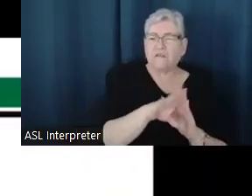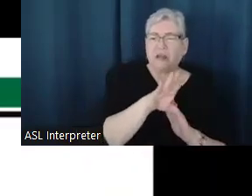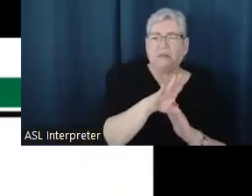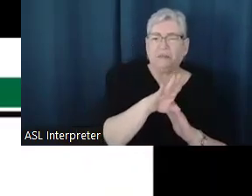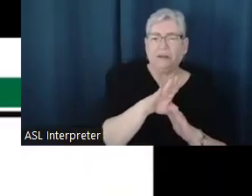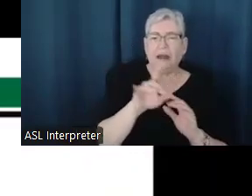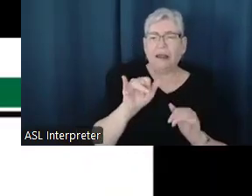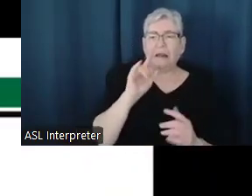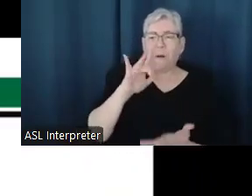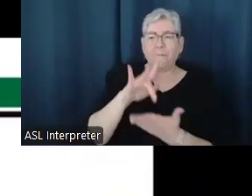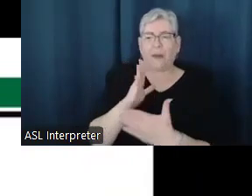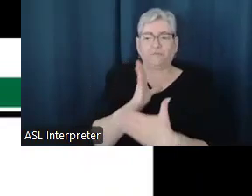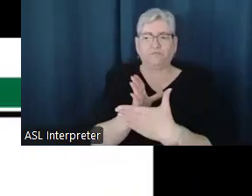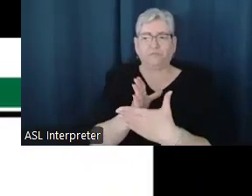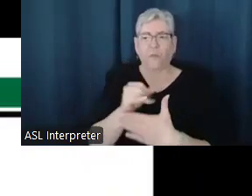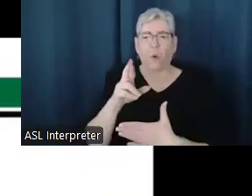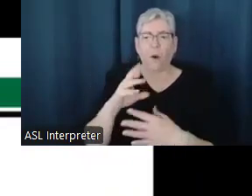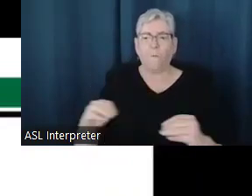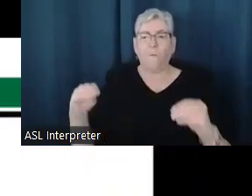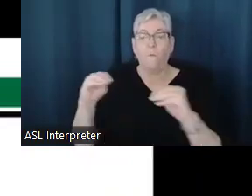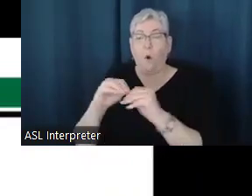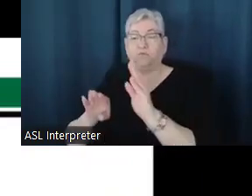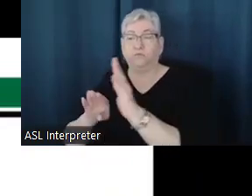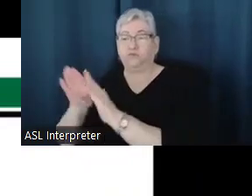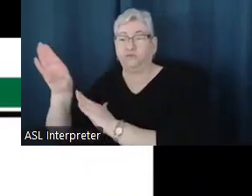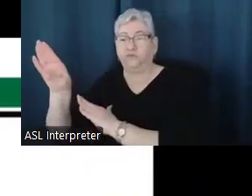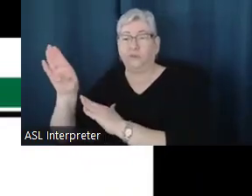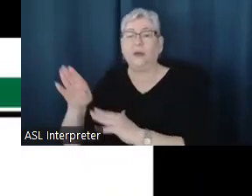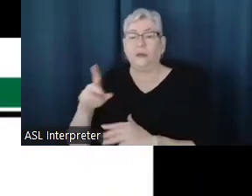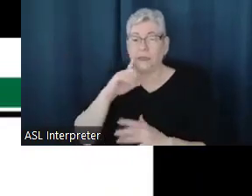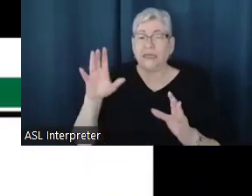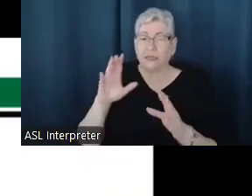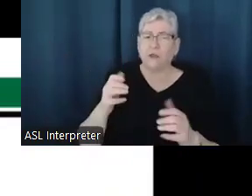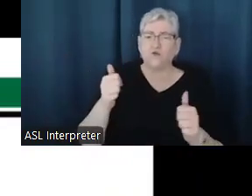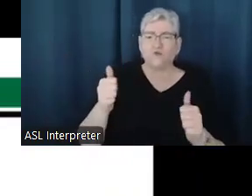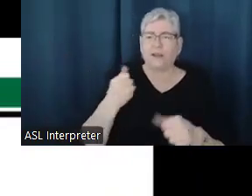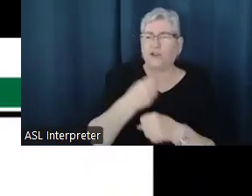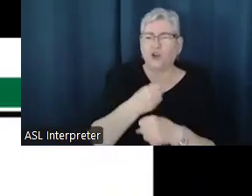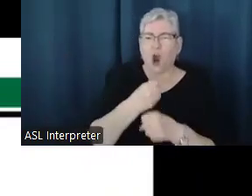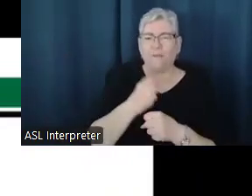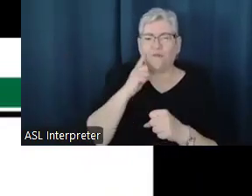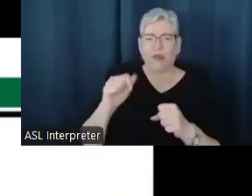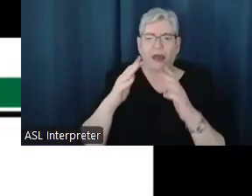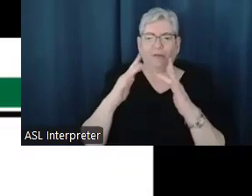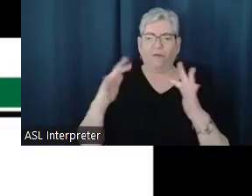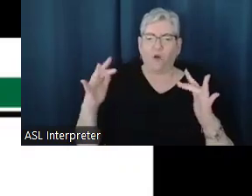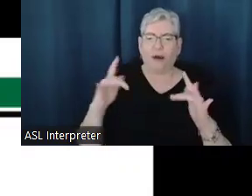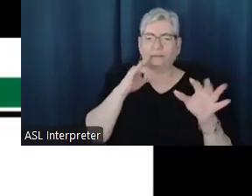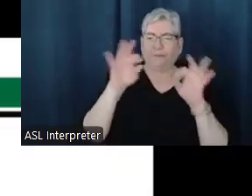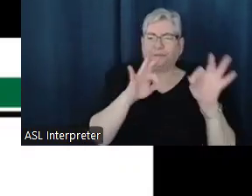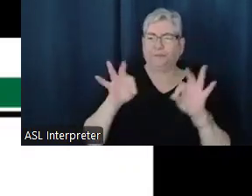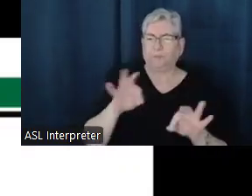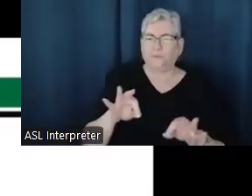point, or more fully developed? And they've done an amazing job at describing what each of those points would